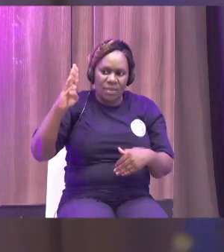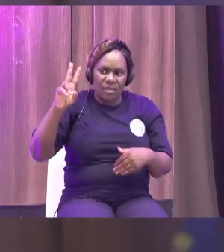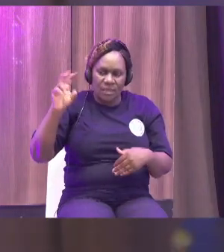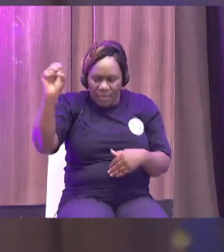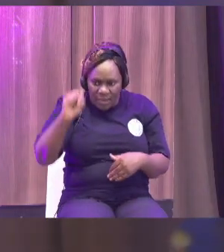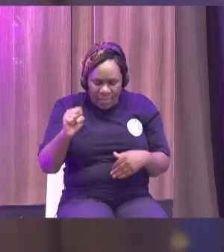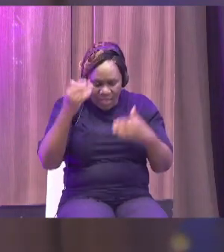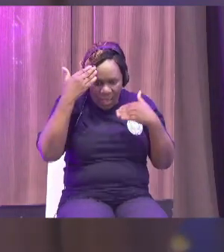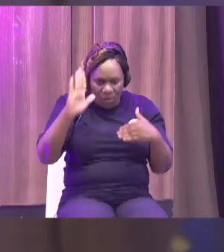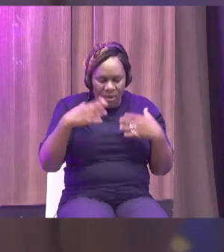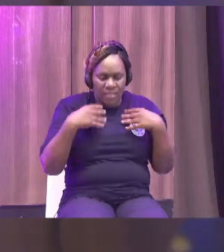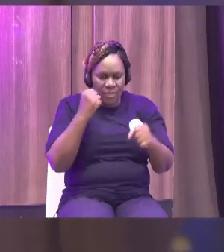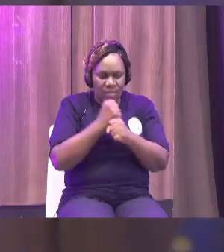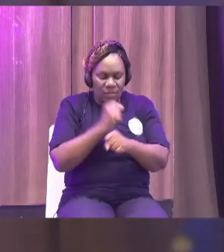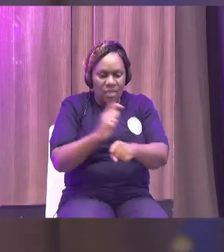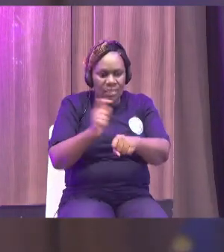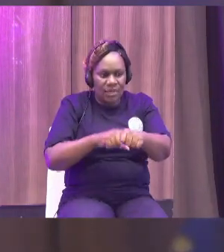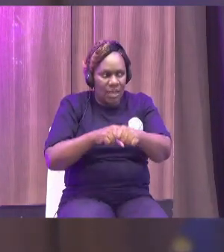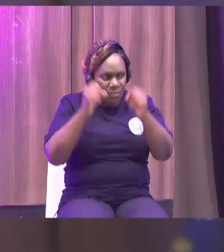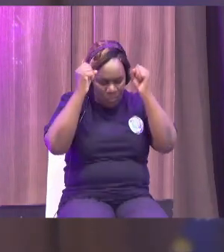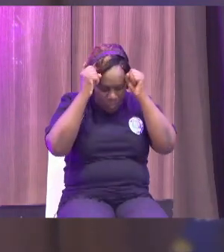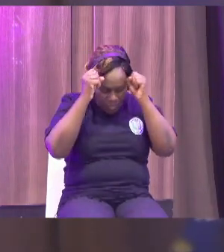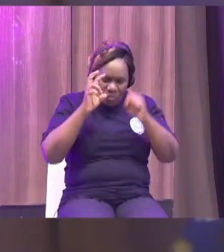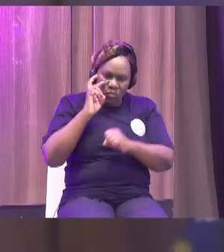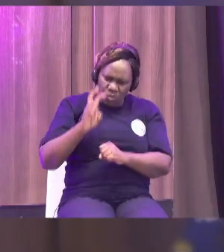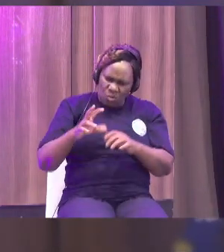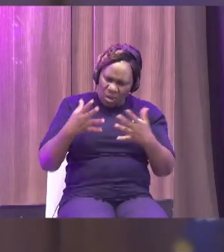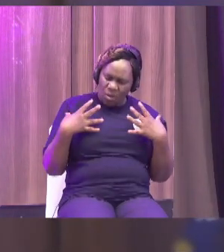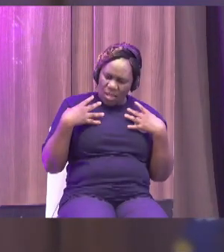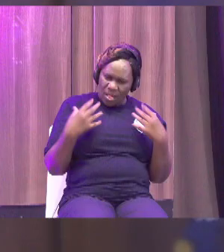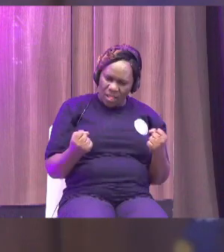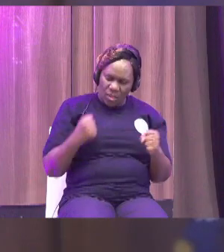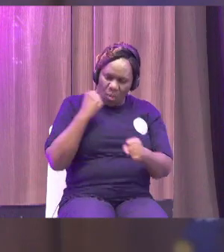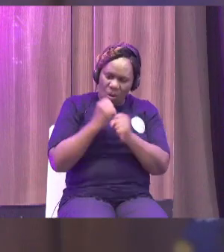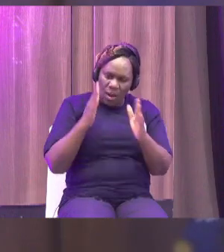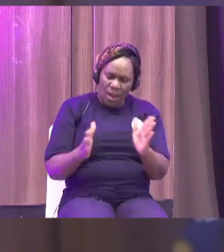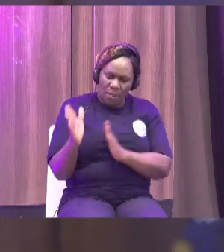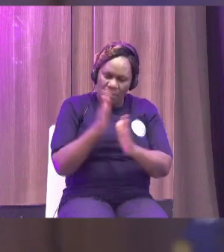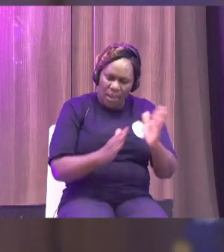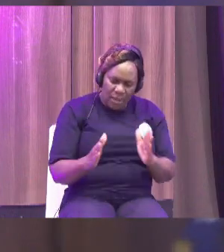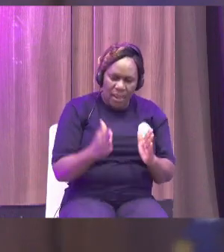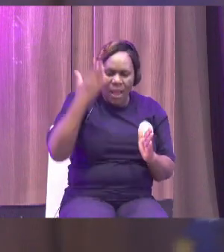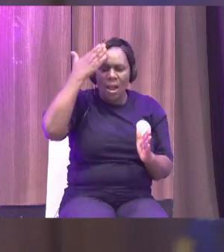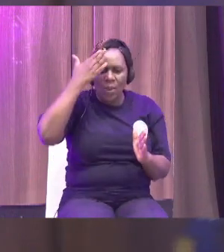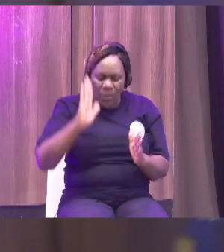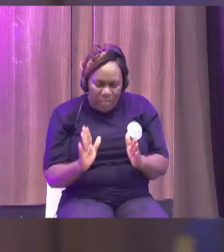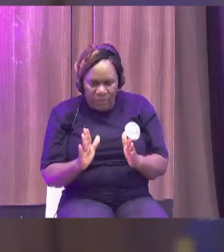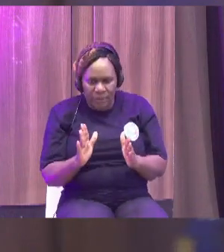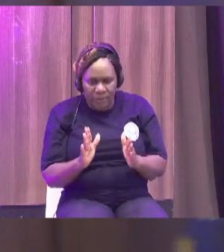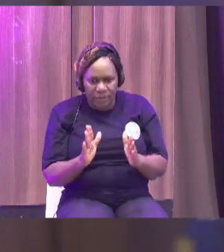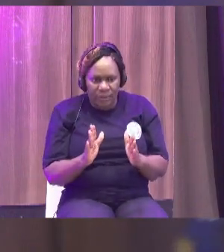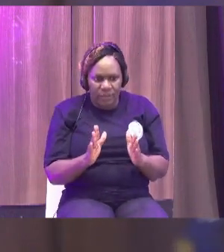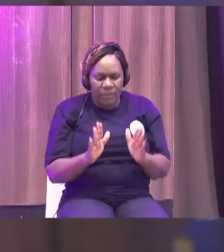among healthcare trainees. During the course of our study, we observed that healthcare workers' preparedness and their awareness is a